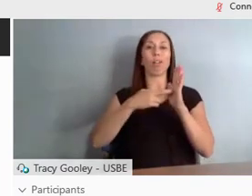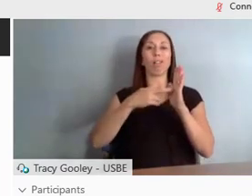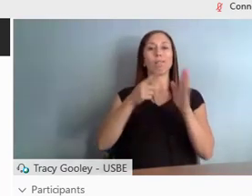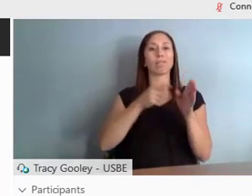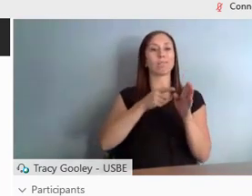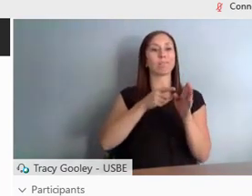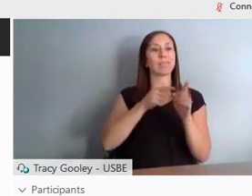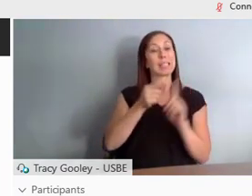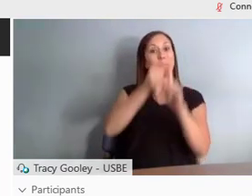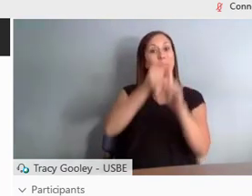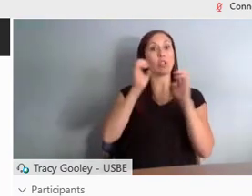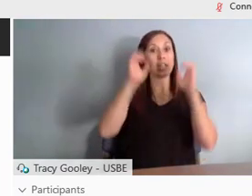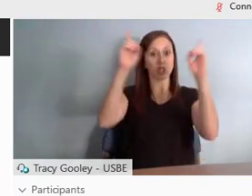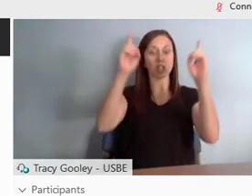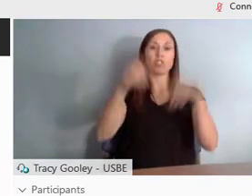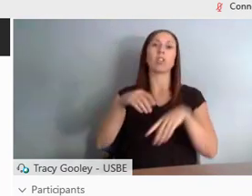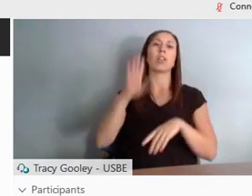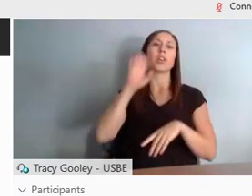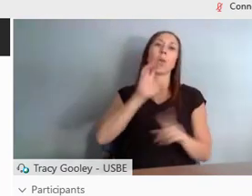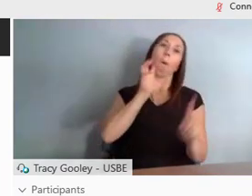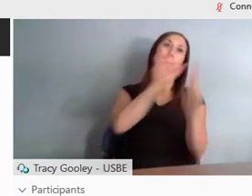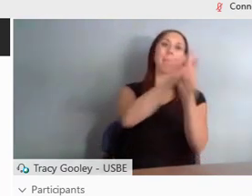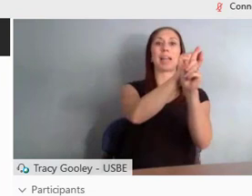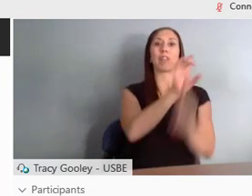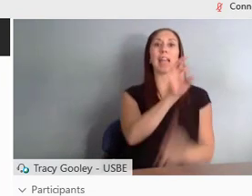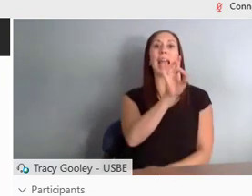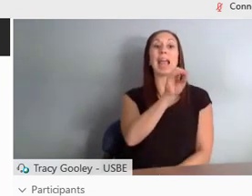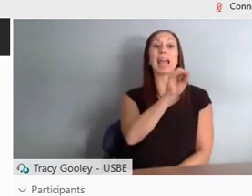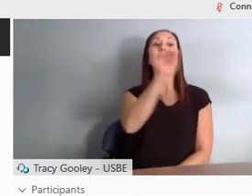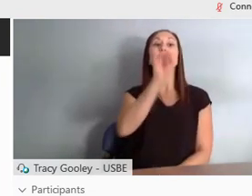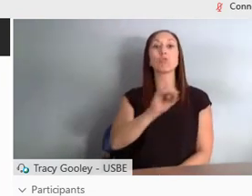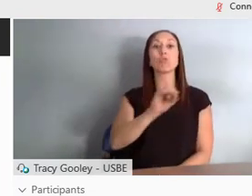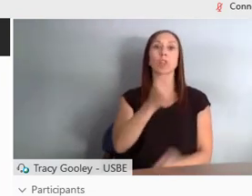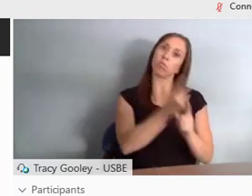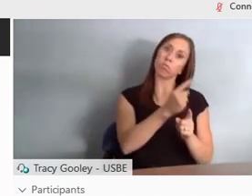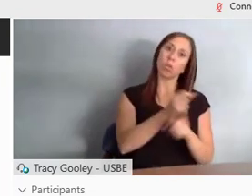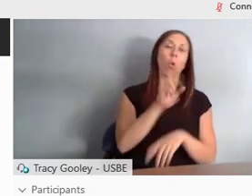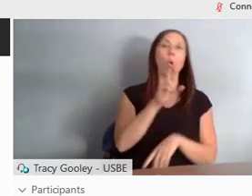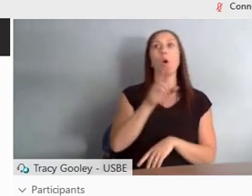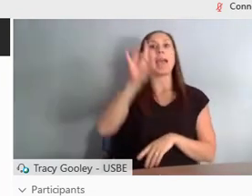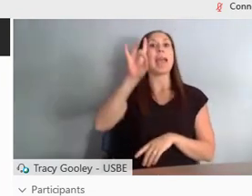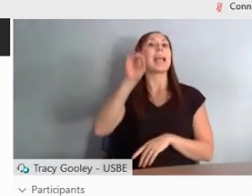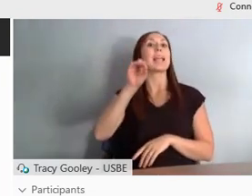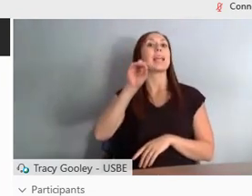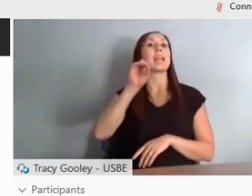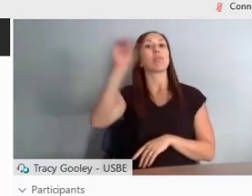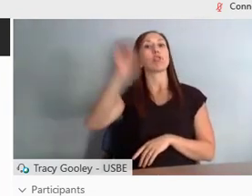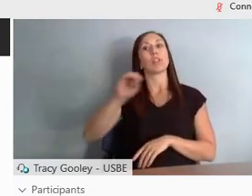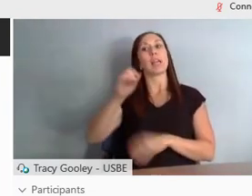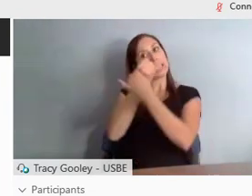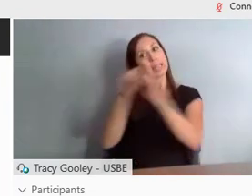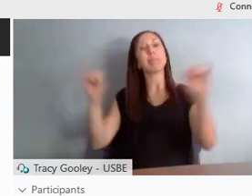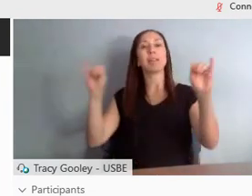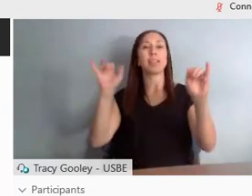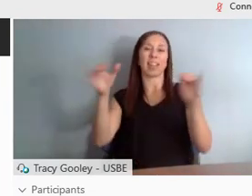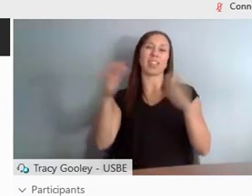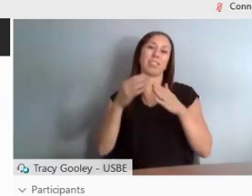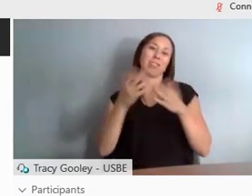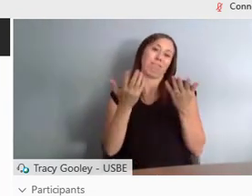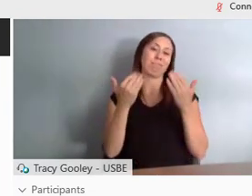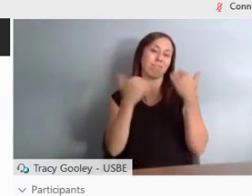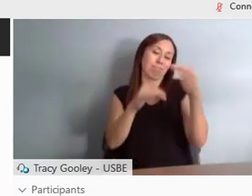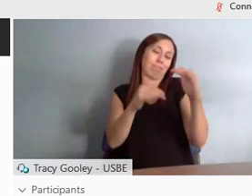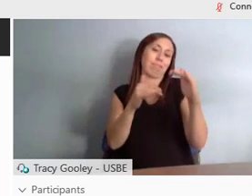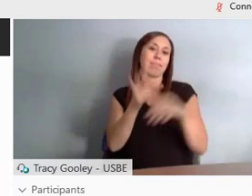mastery is either 80% correct or 80% independent is kind of a general guideline. So you as a